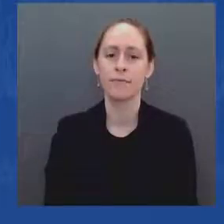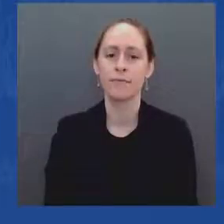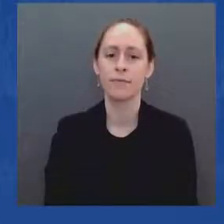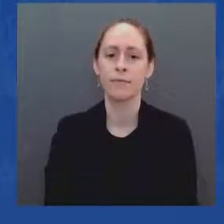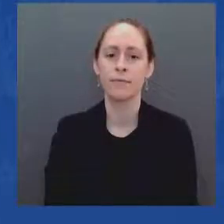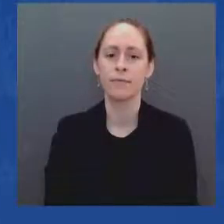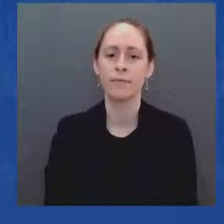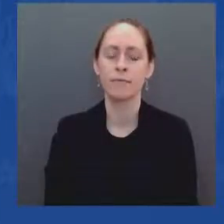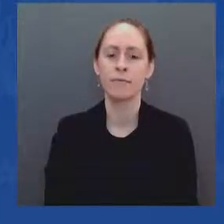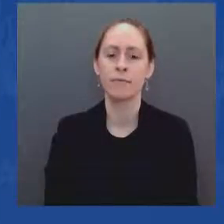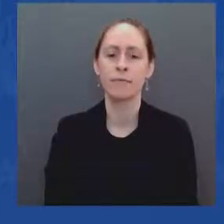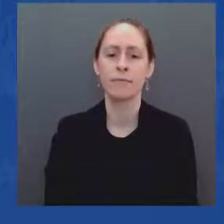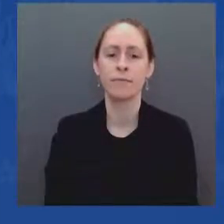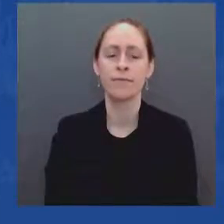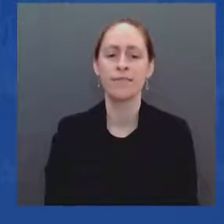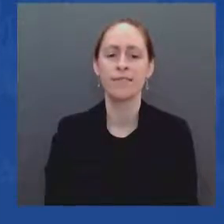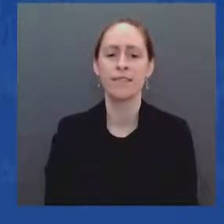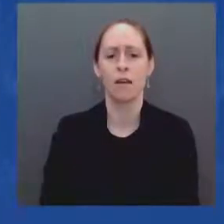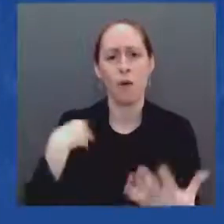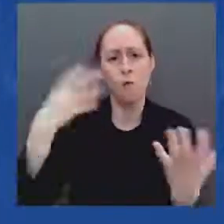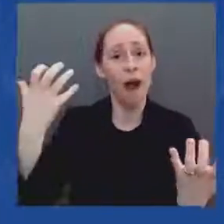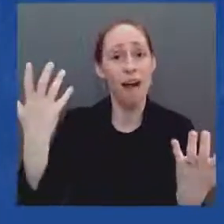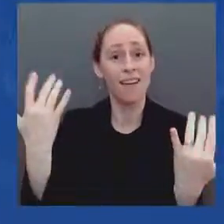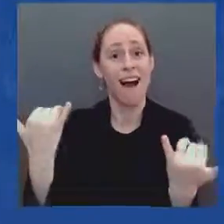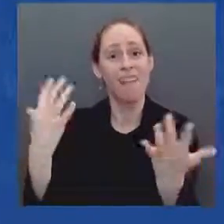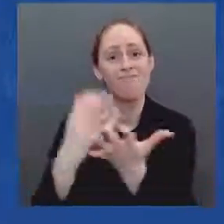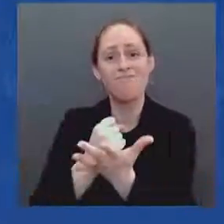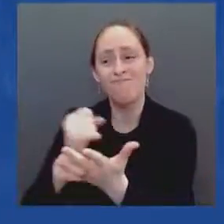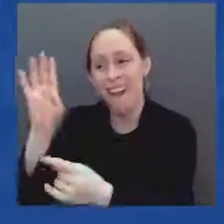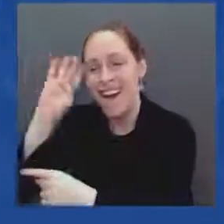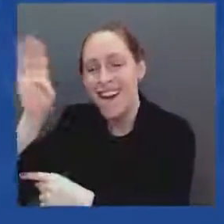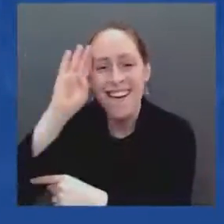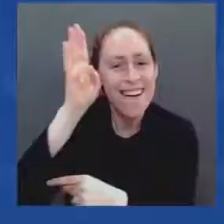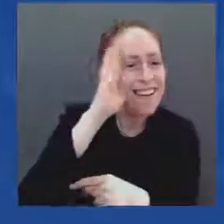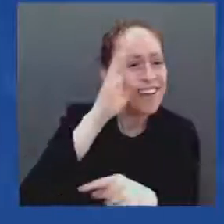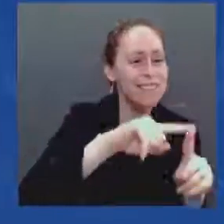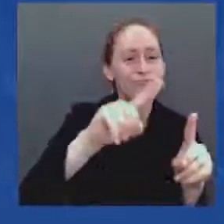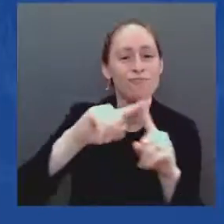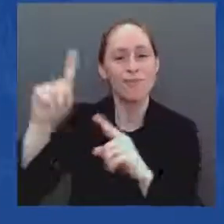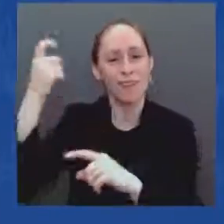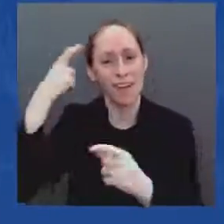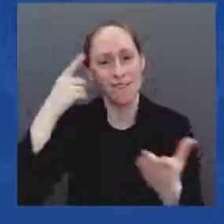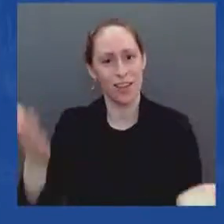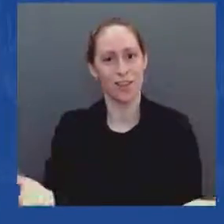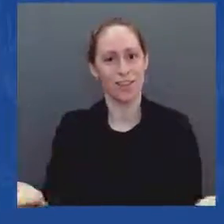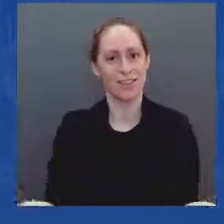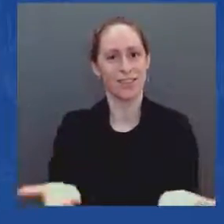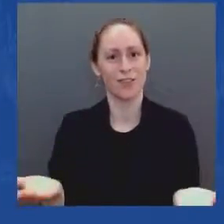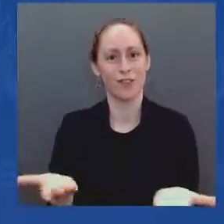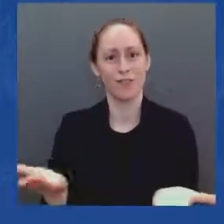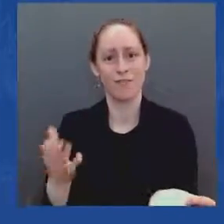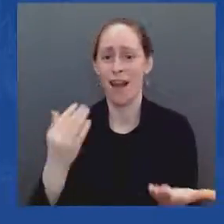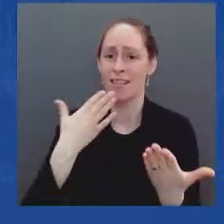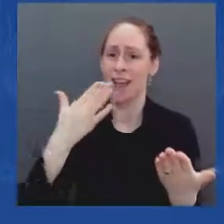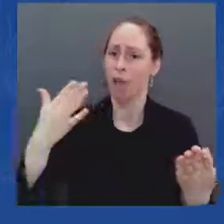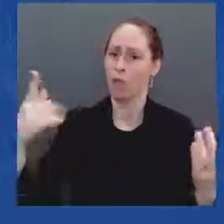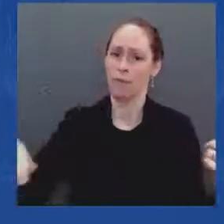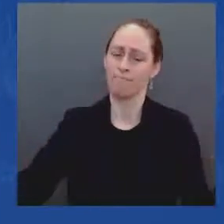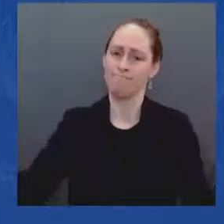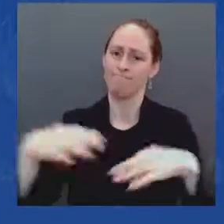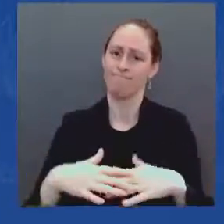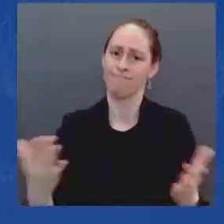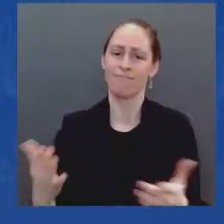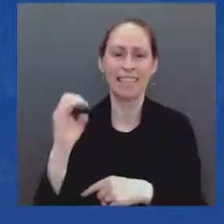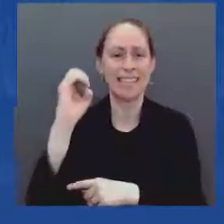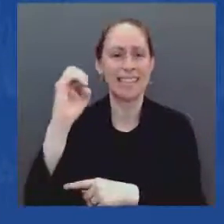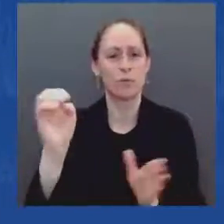the same. Thank you for hosting us today in the East Room. This annual tradition has really never